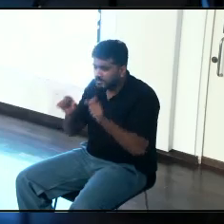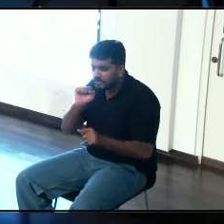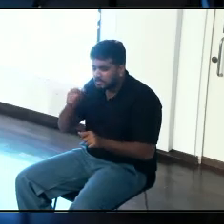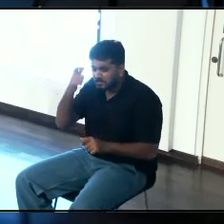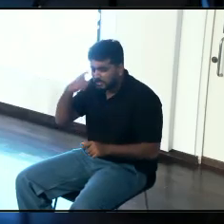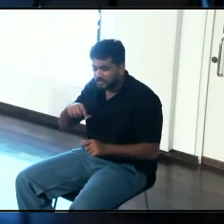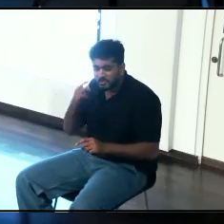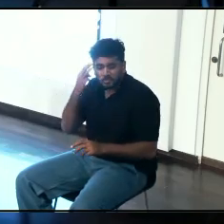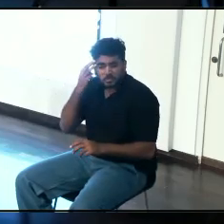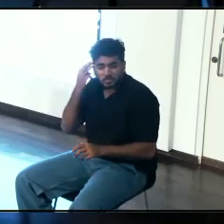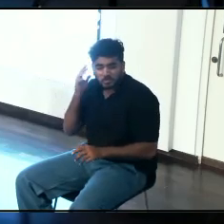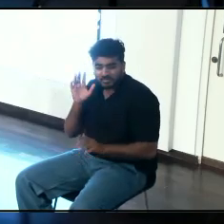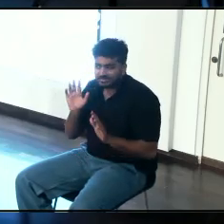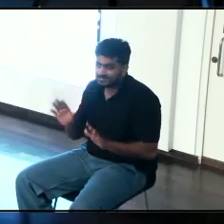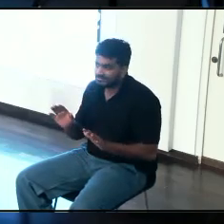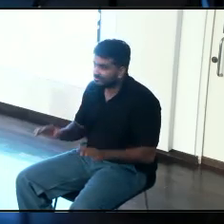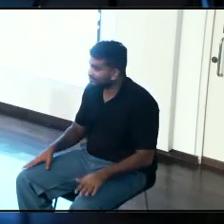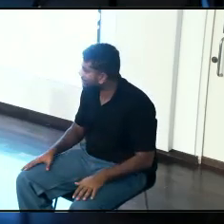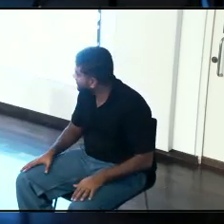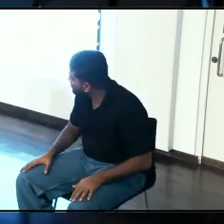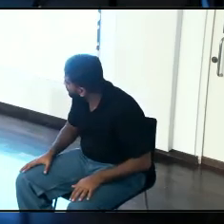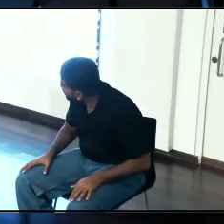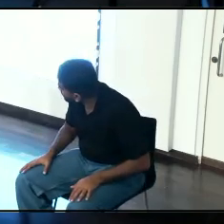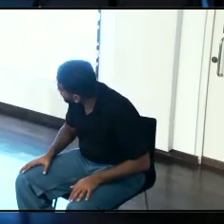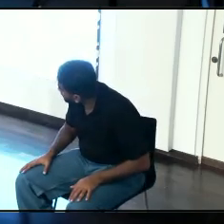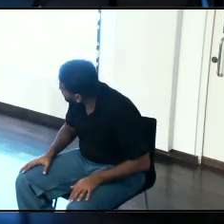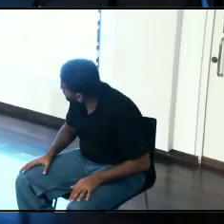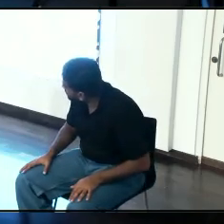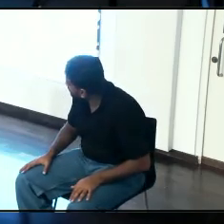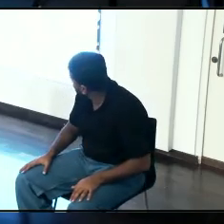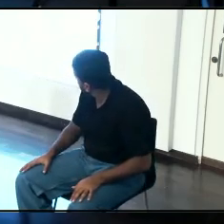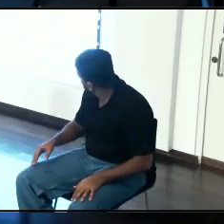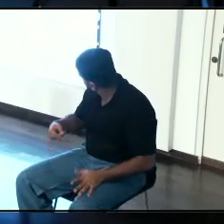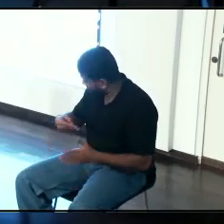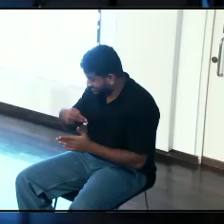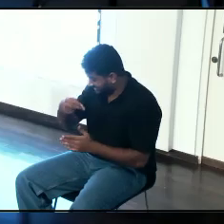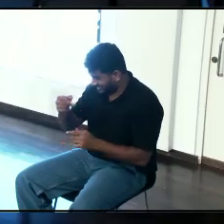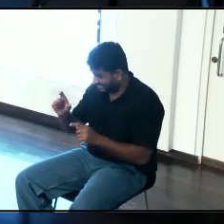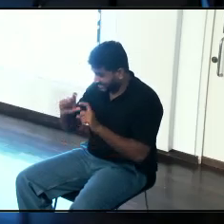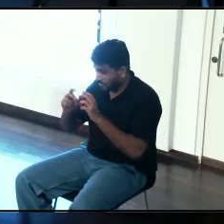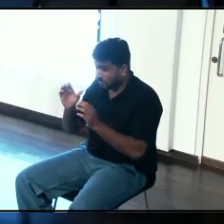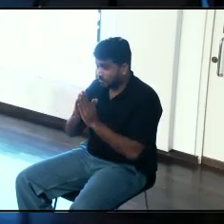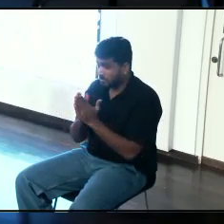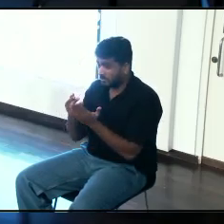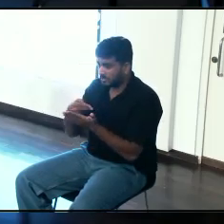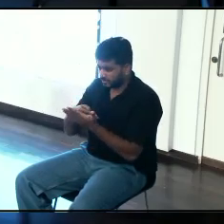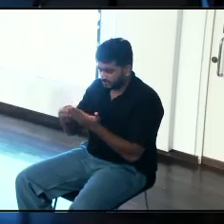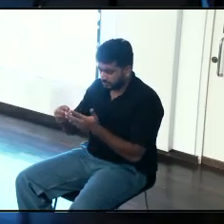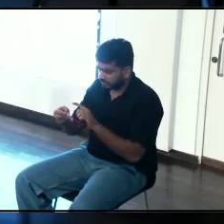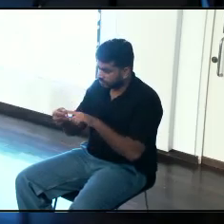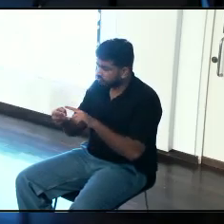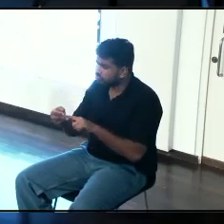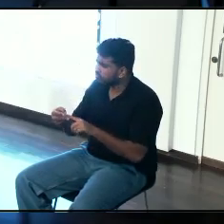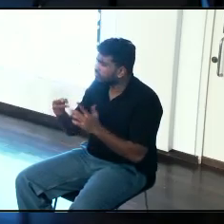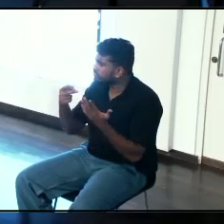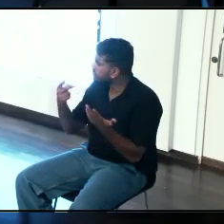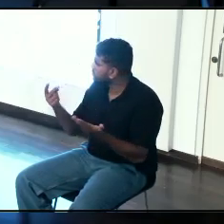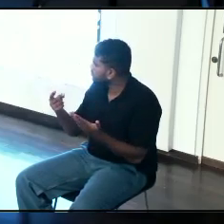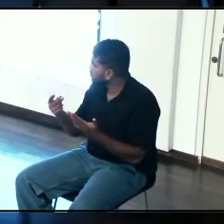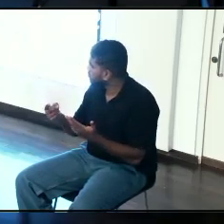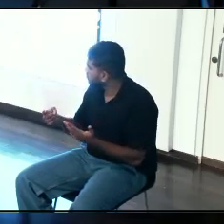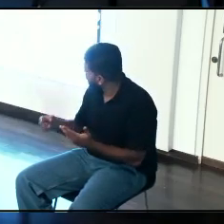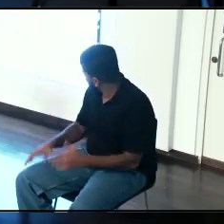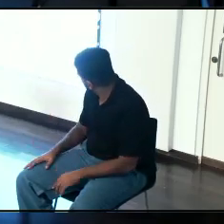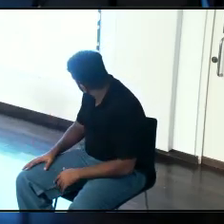in that sense. In terms of the title of the book, it is a two-pronged title, and, for